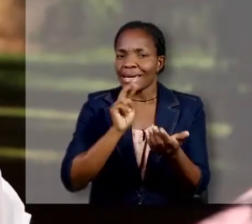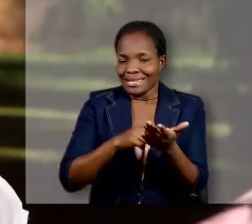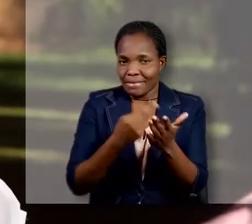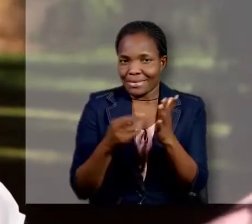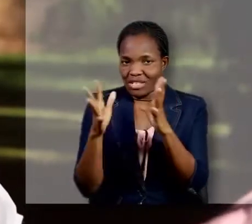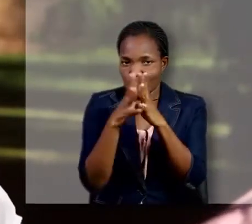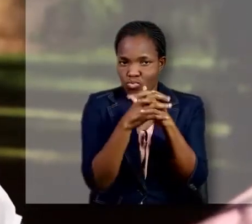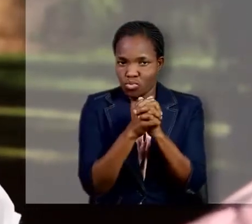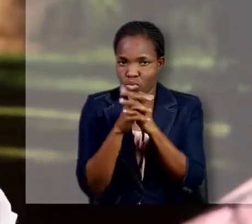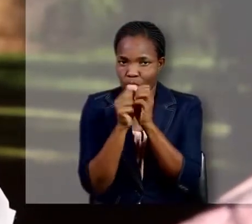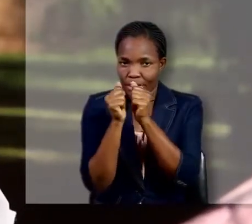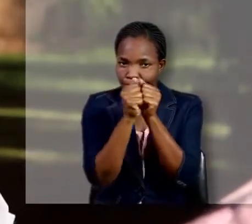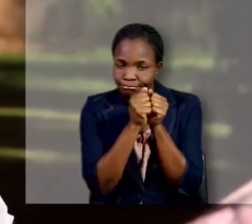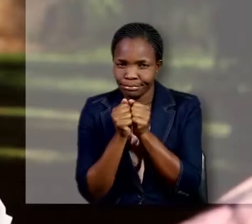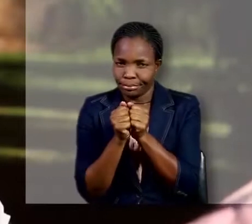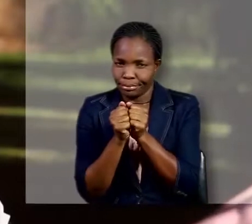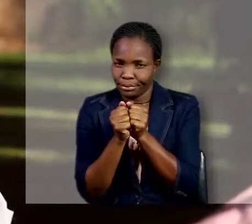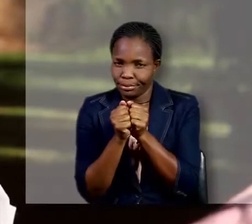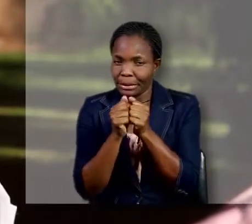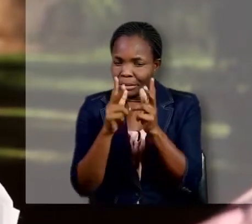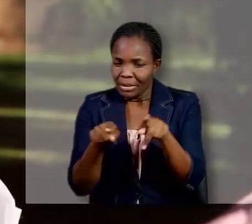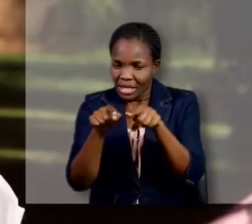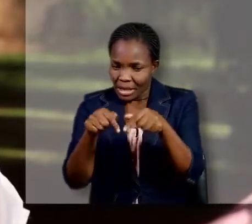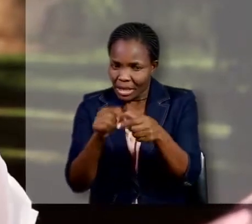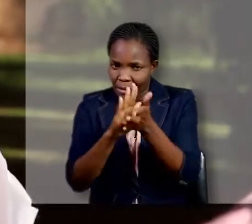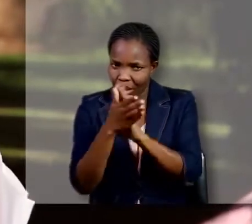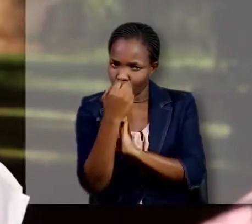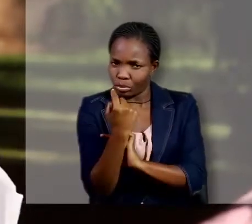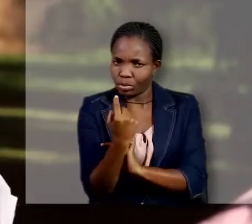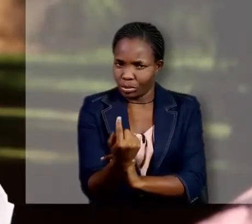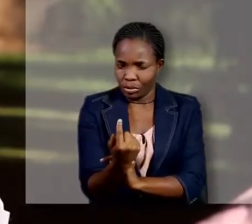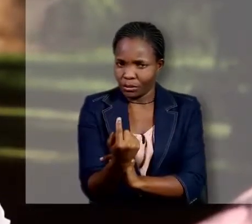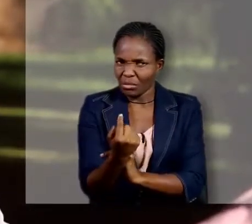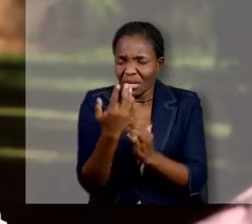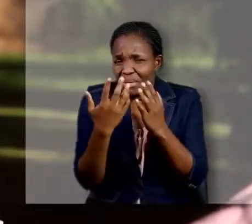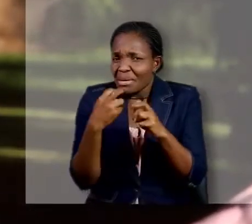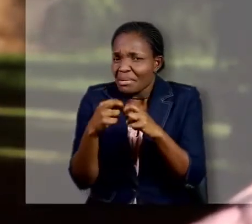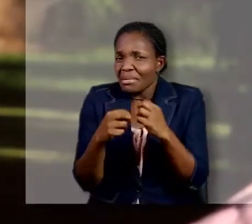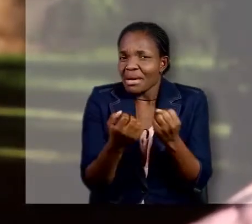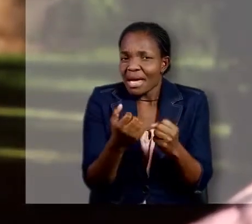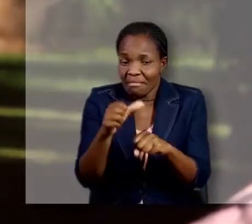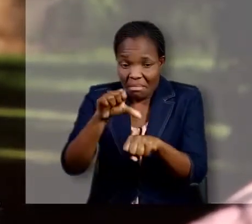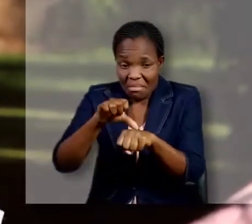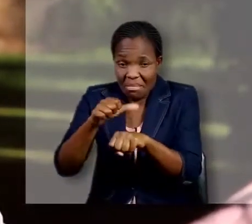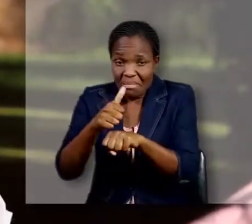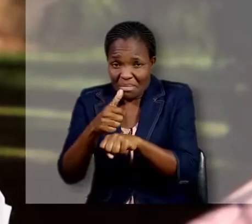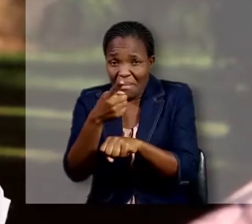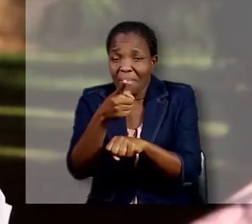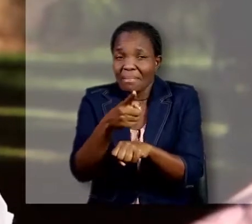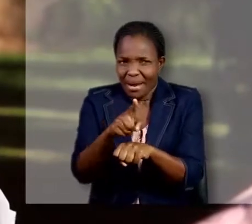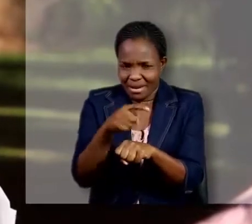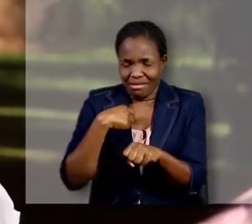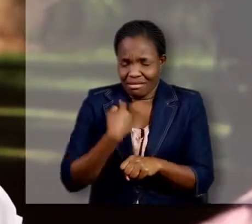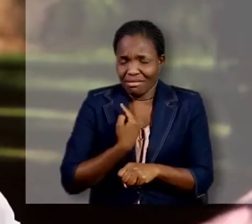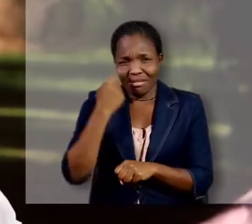unity, and people do things as one. And there might be problems and disadvantages to it, but I personally think that it's